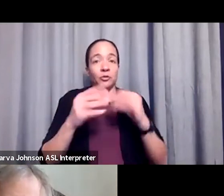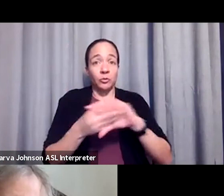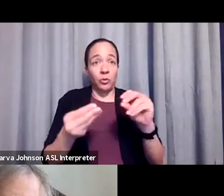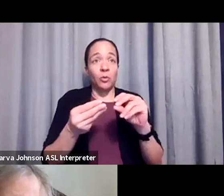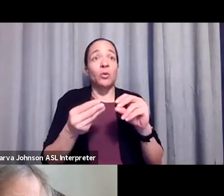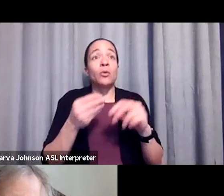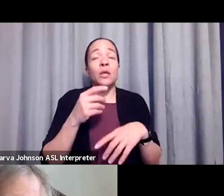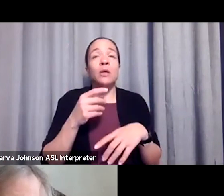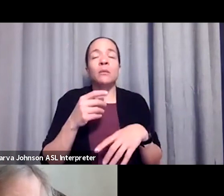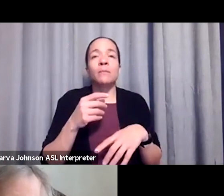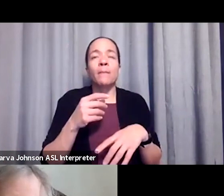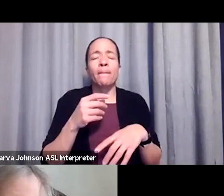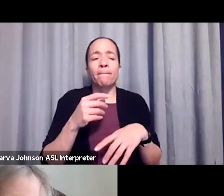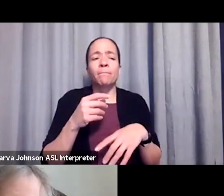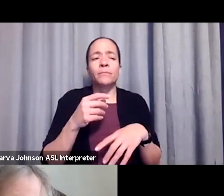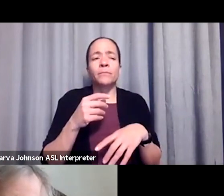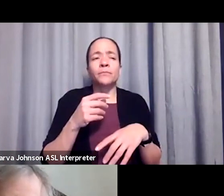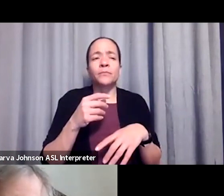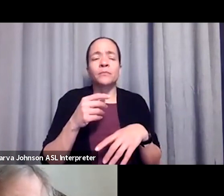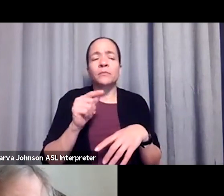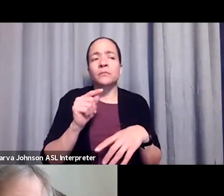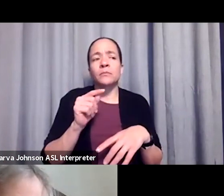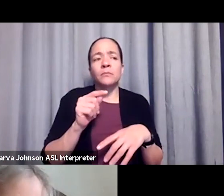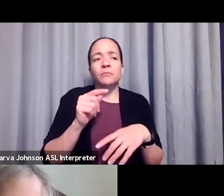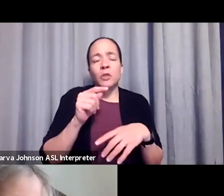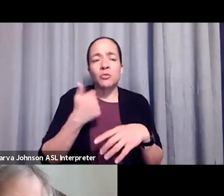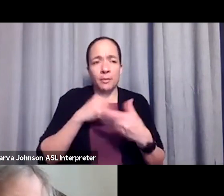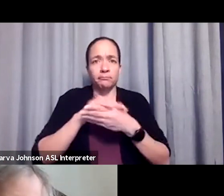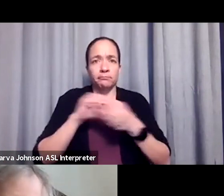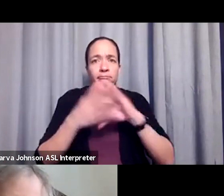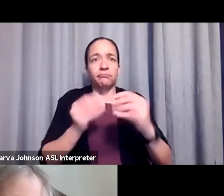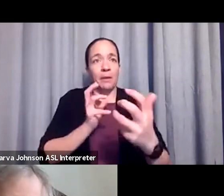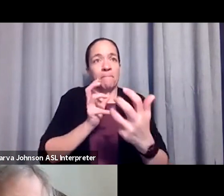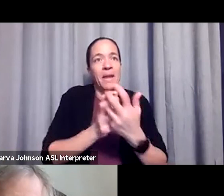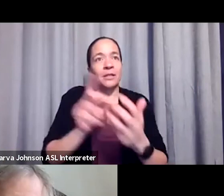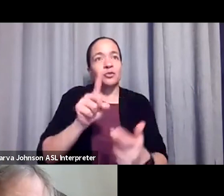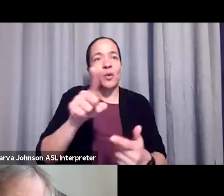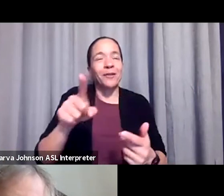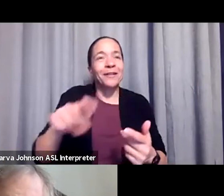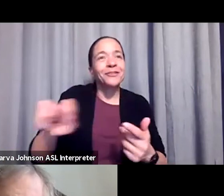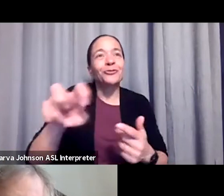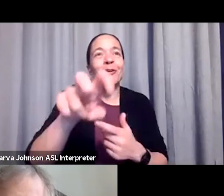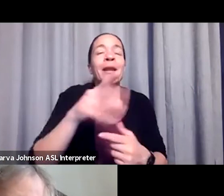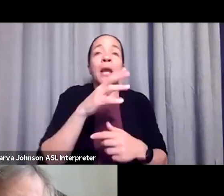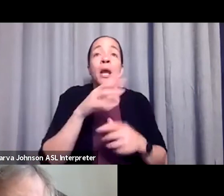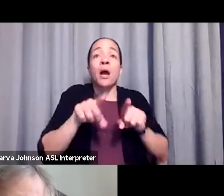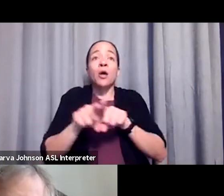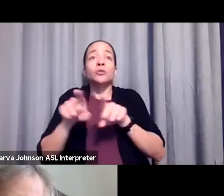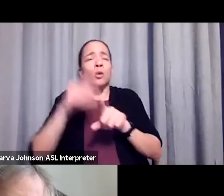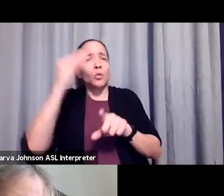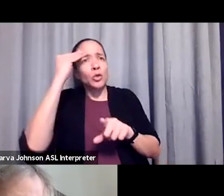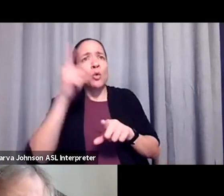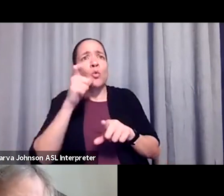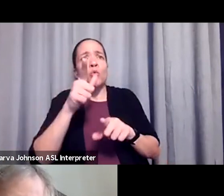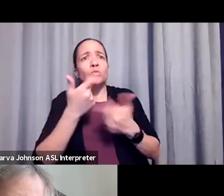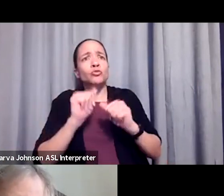an upstart that matches with where people are. I think the other one is knowing who you're trying to reach and what you want them to do. To Doug's